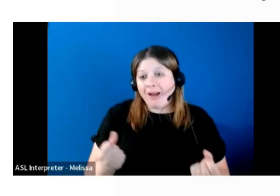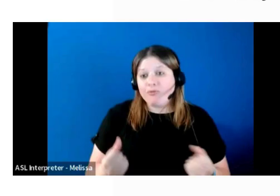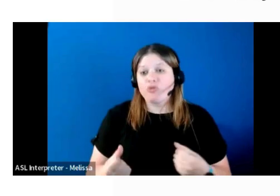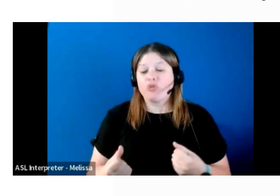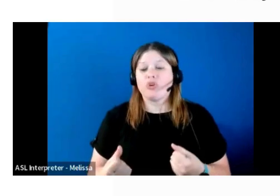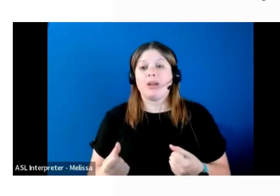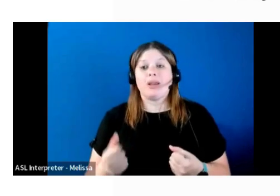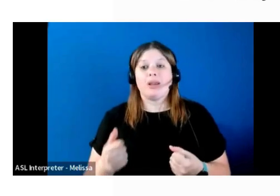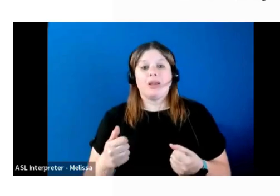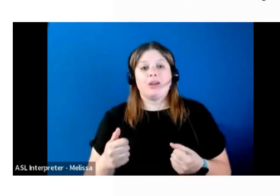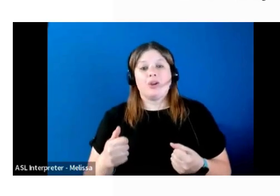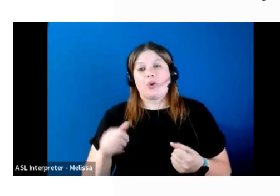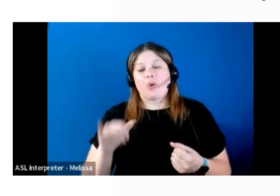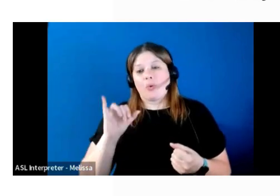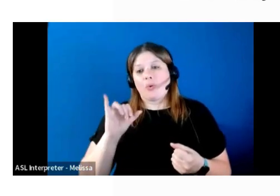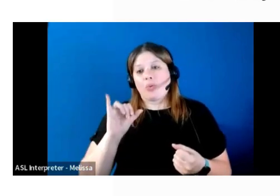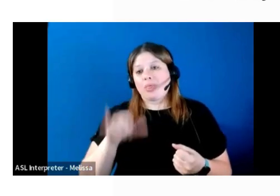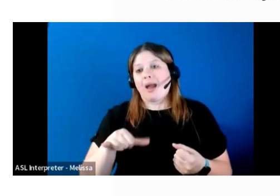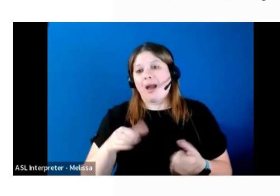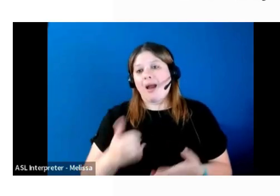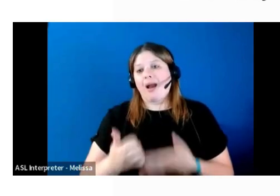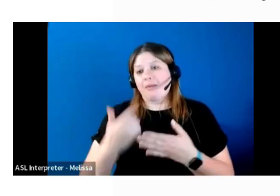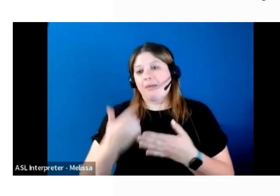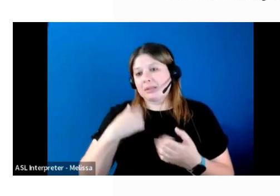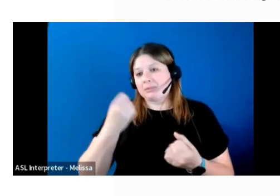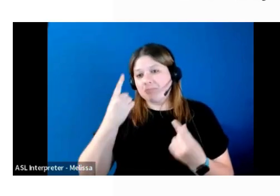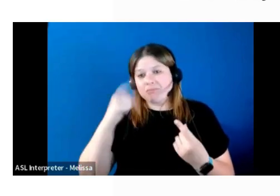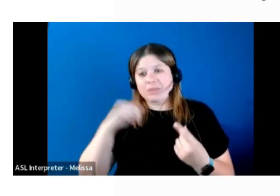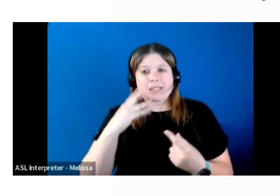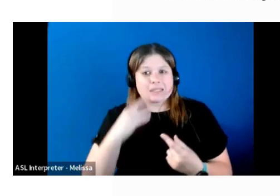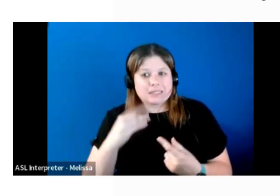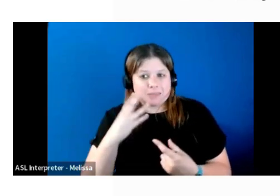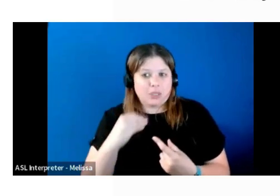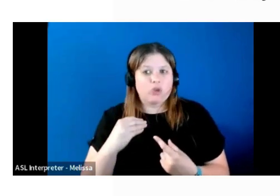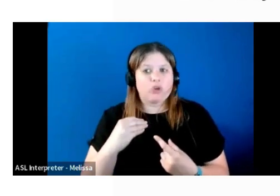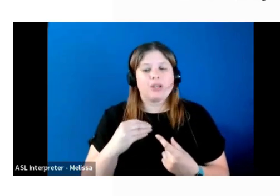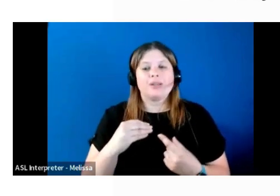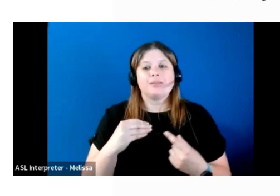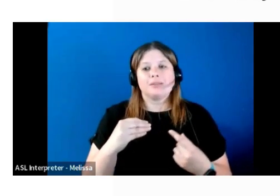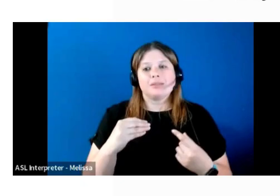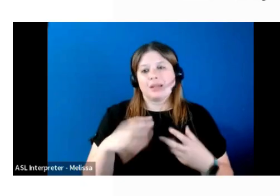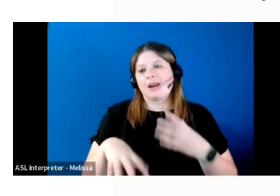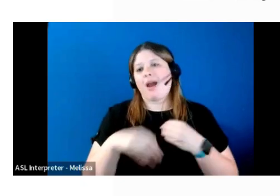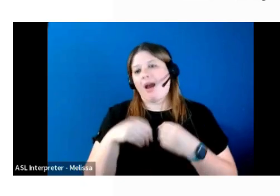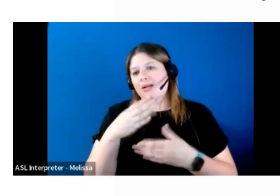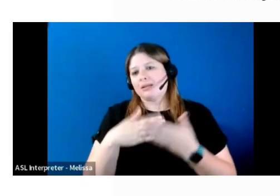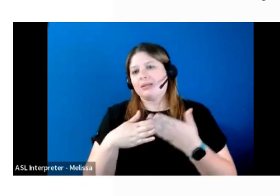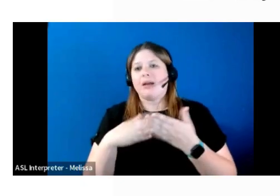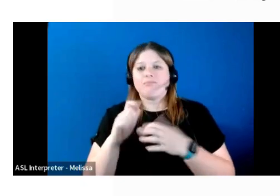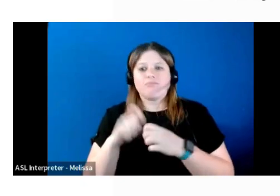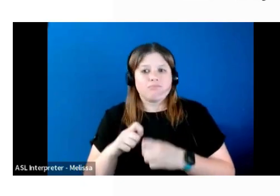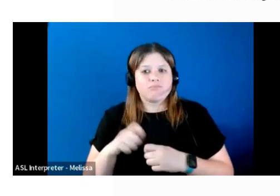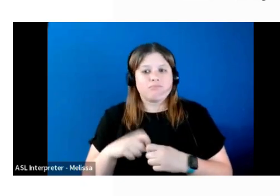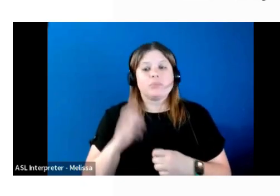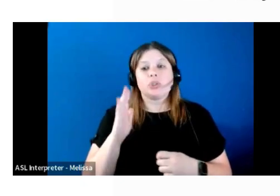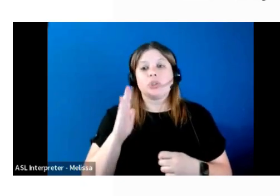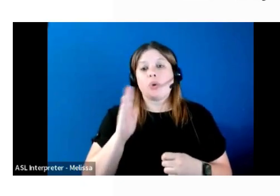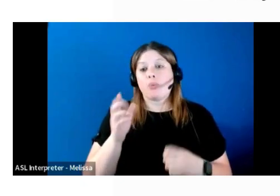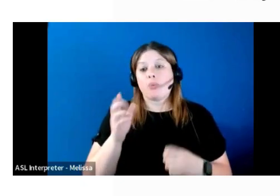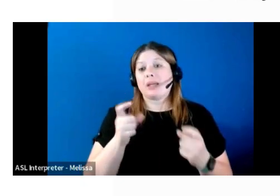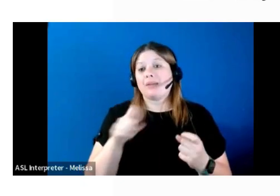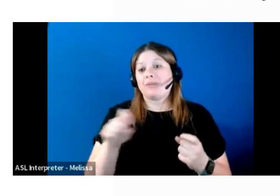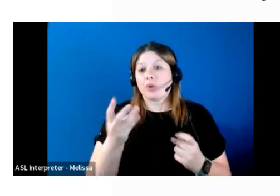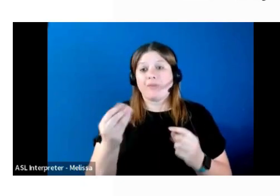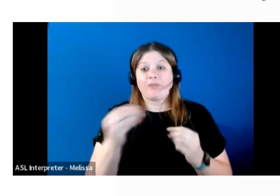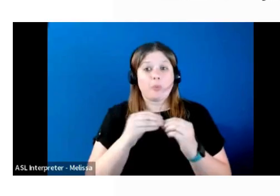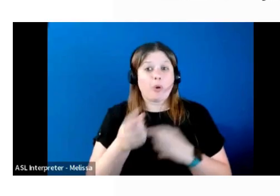context. And I'm going to give you a few more minutes with some more music to have some time to